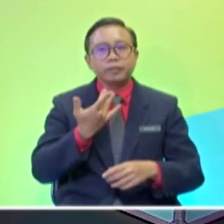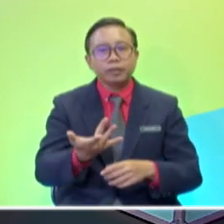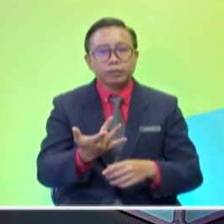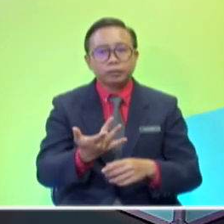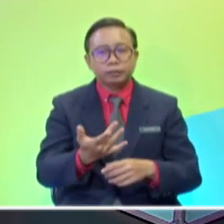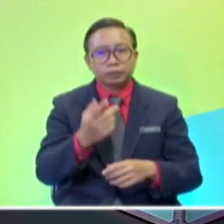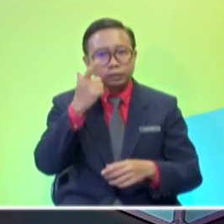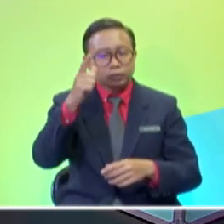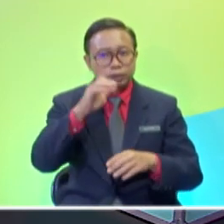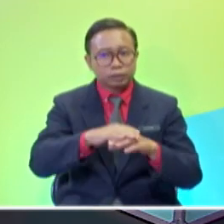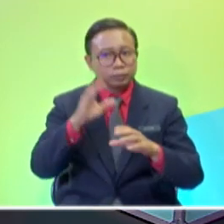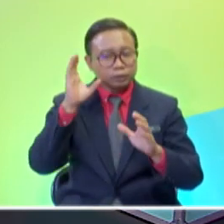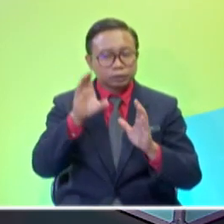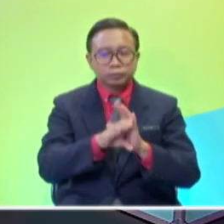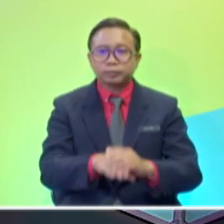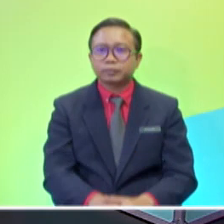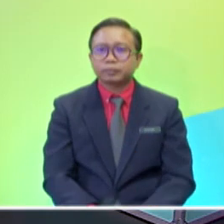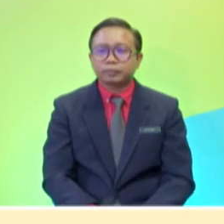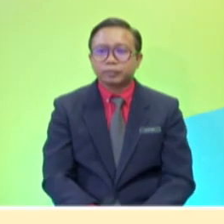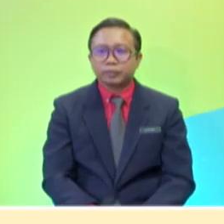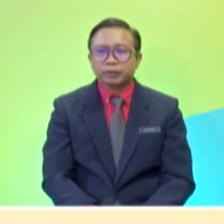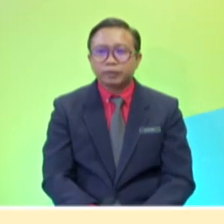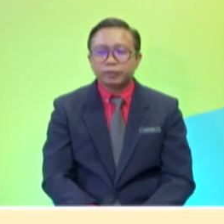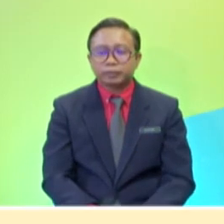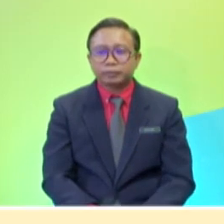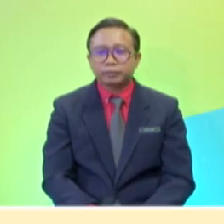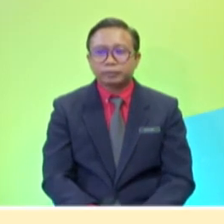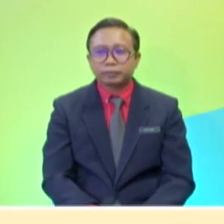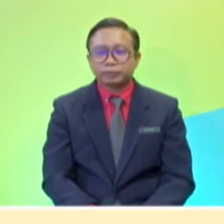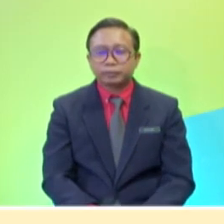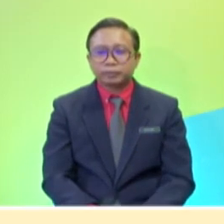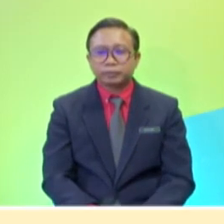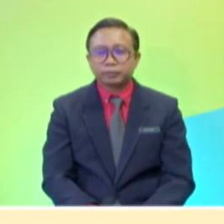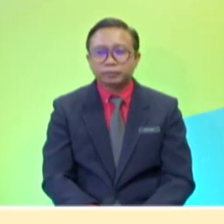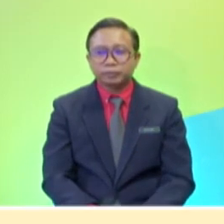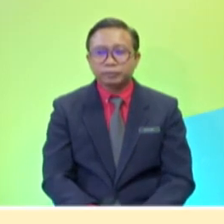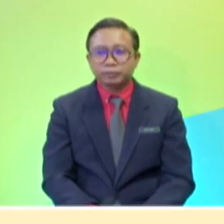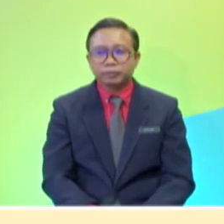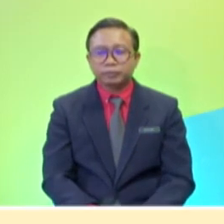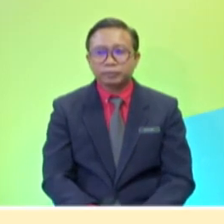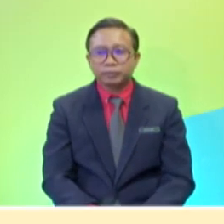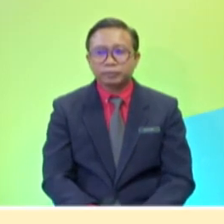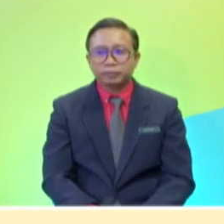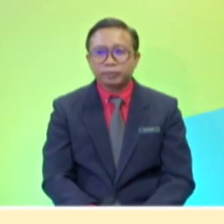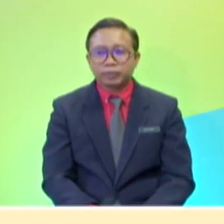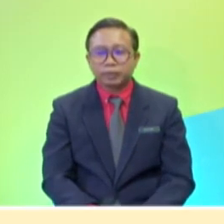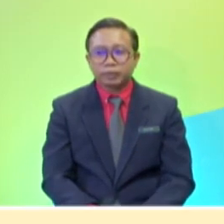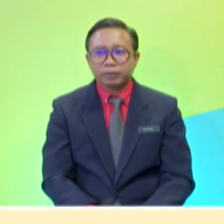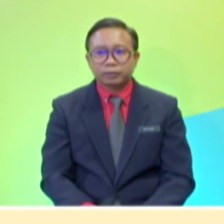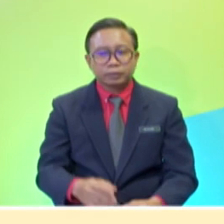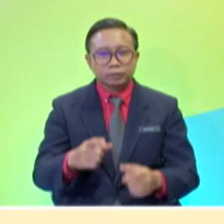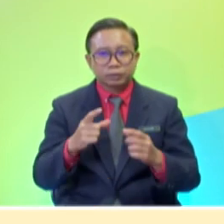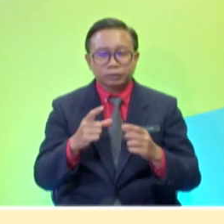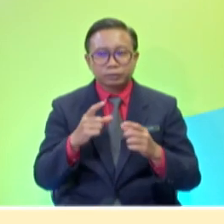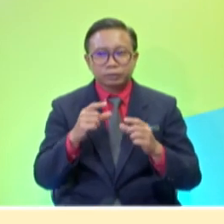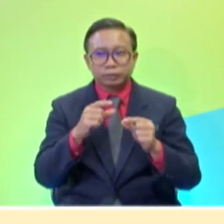you look at this picture? Seems like a very area where we could have an area to stress